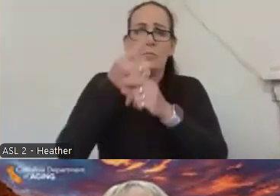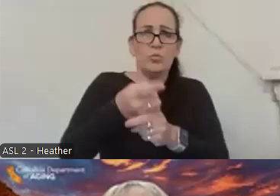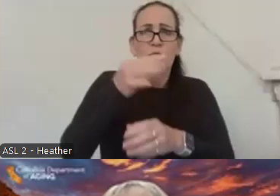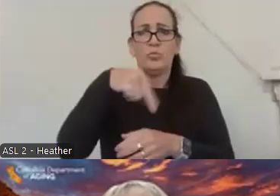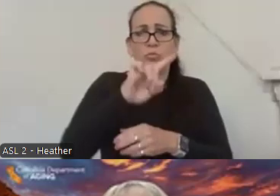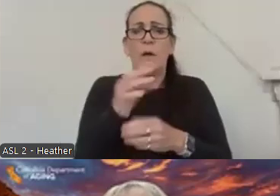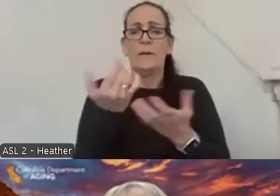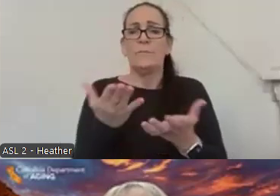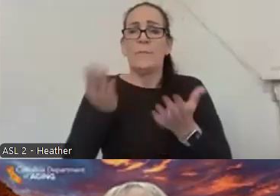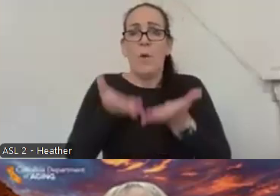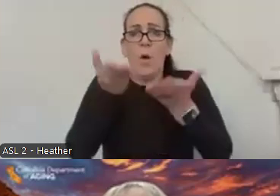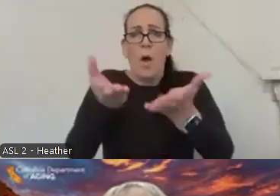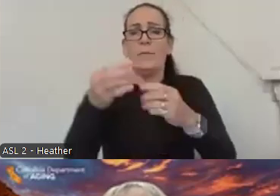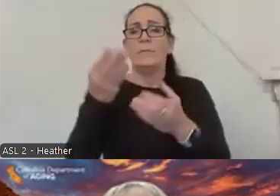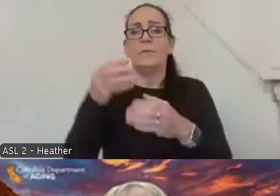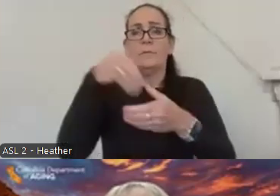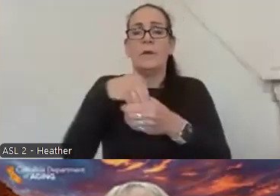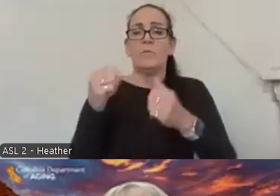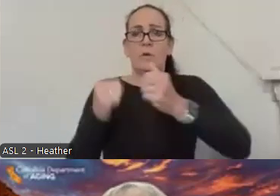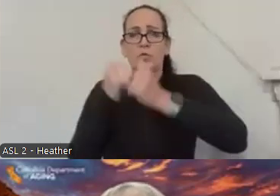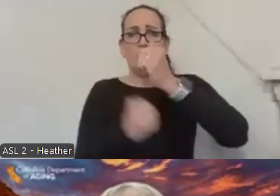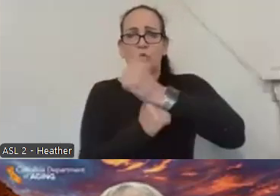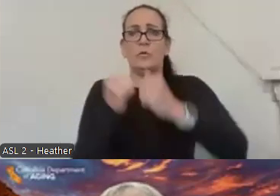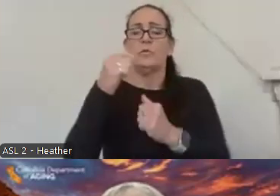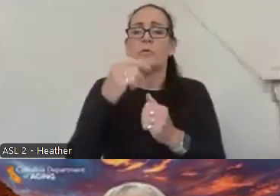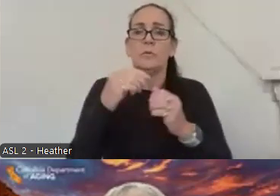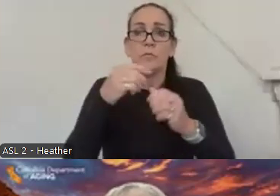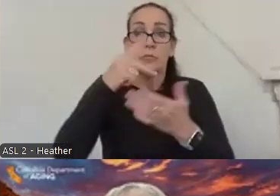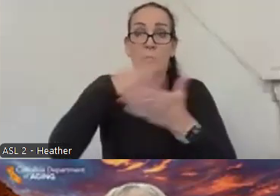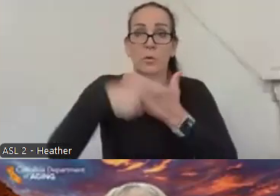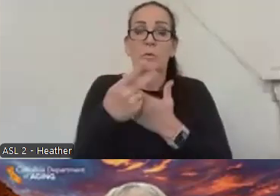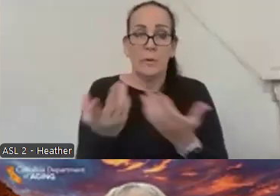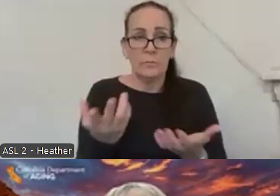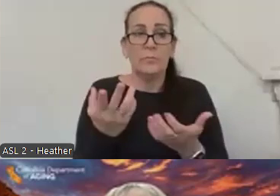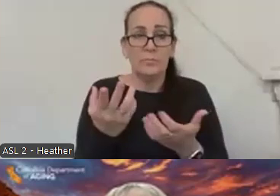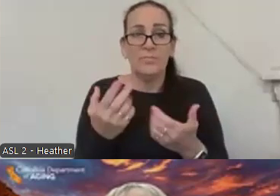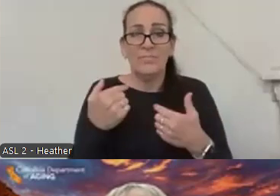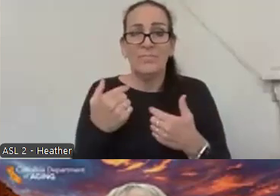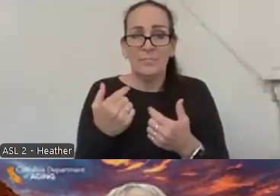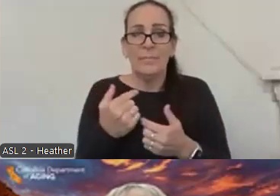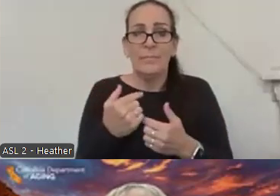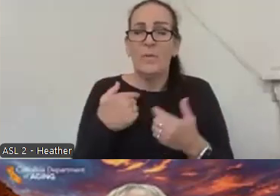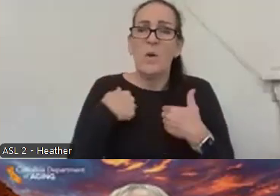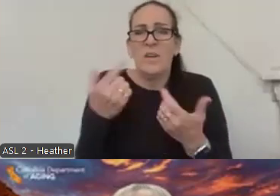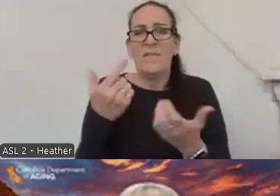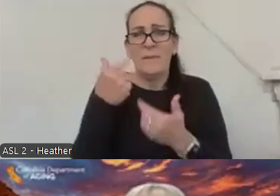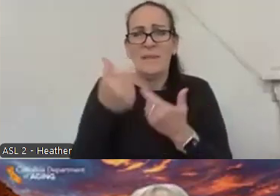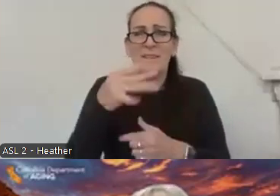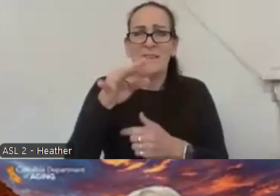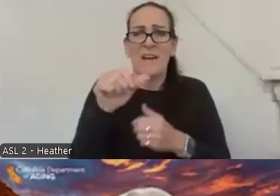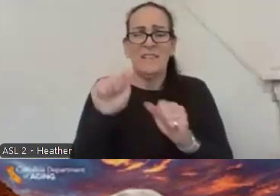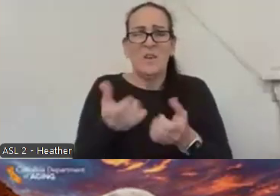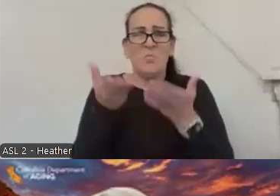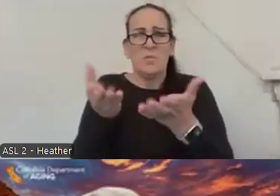it's offered as part of a structured incentive program or something along that, with which Guide could provide. But I don't know. I'm not a